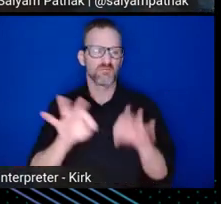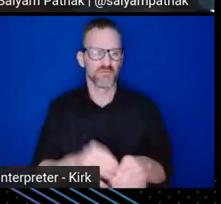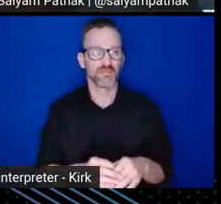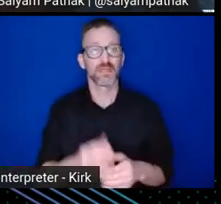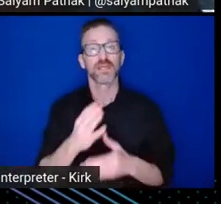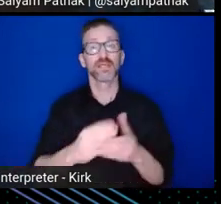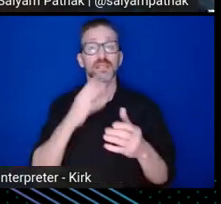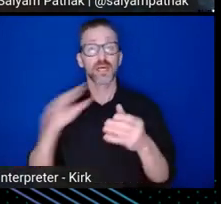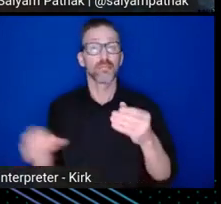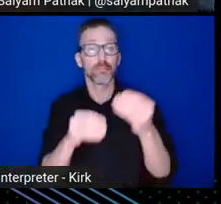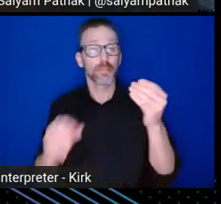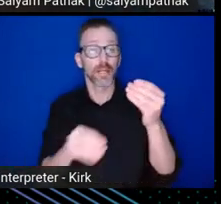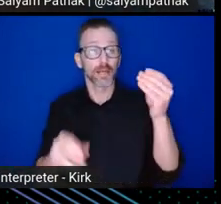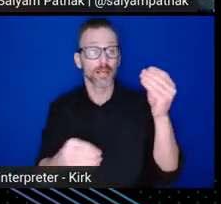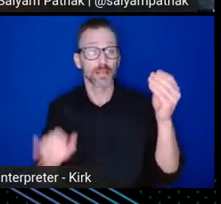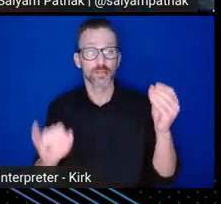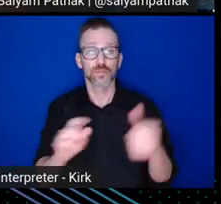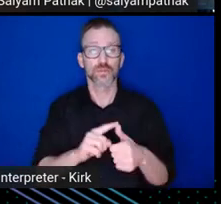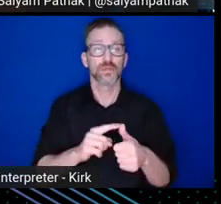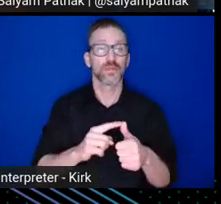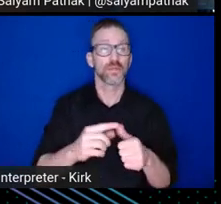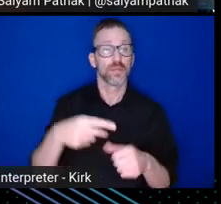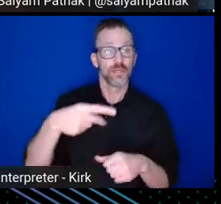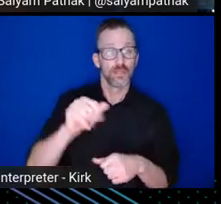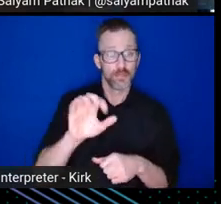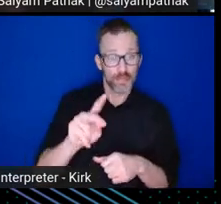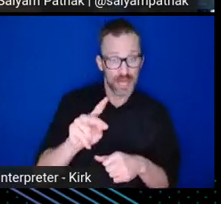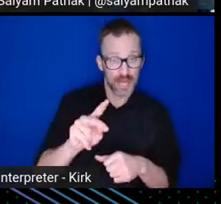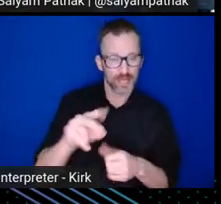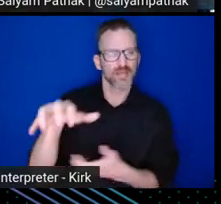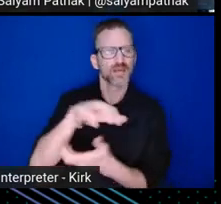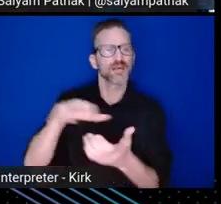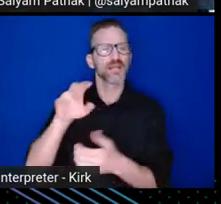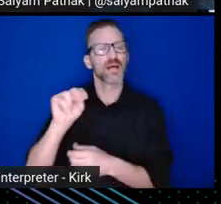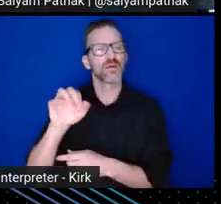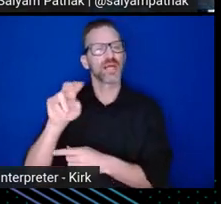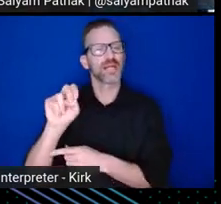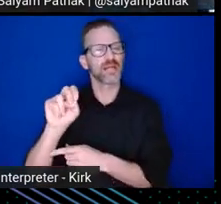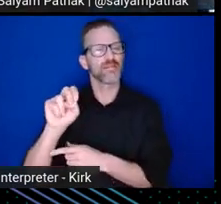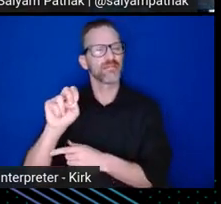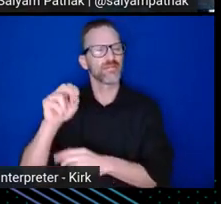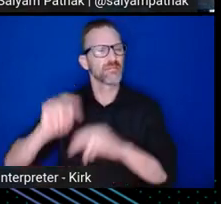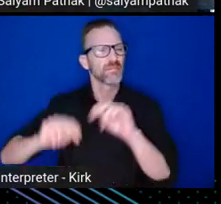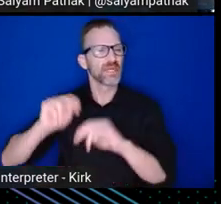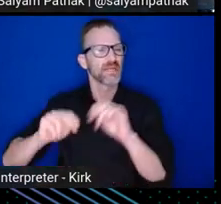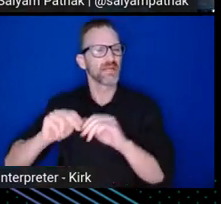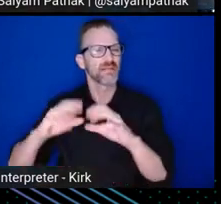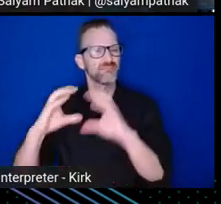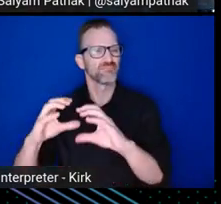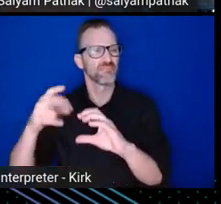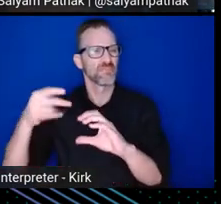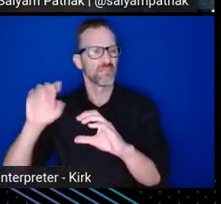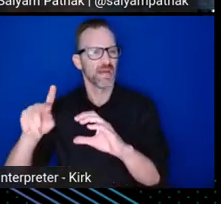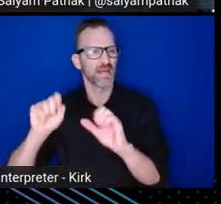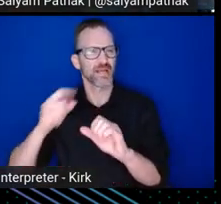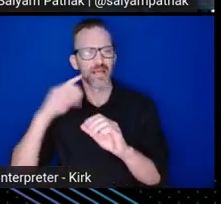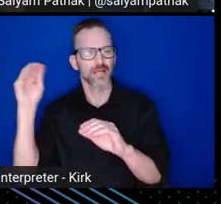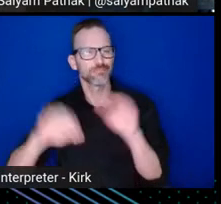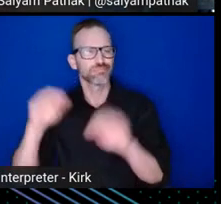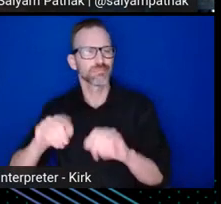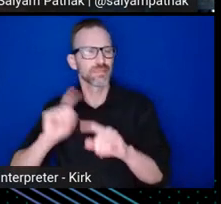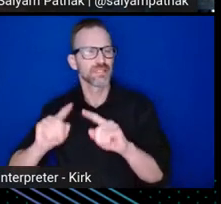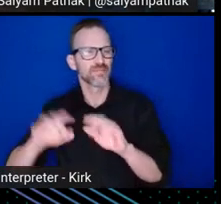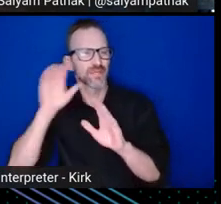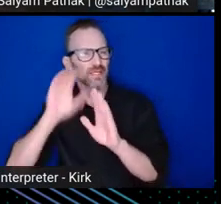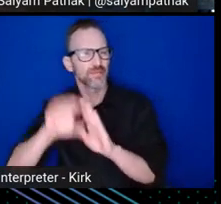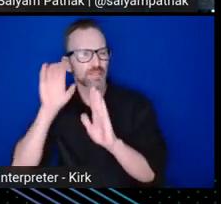that I have mentioned on the left-hand side, like you have Pack, which is the cloud native build packs for building the images just from your source